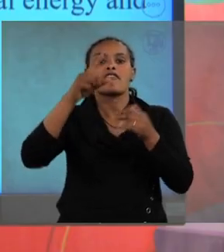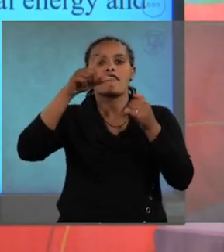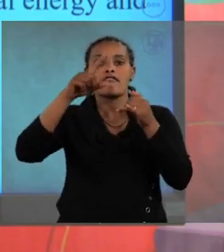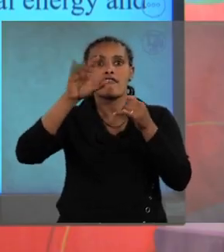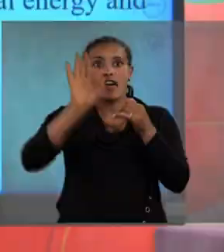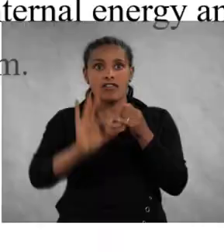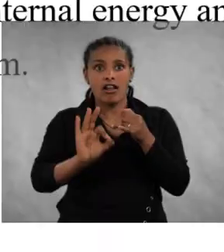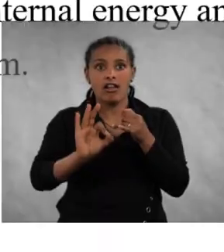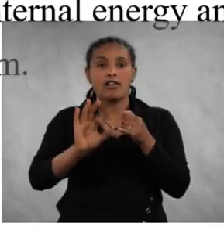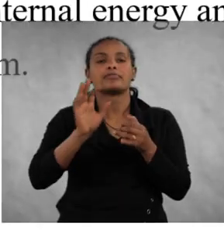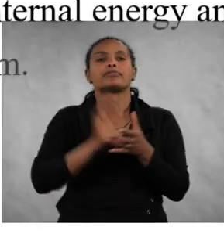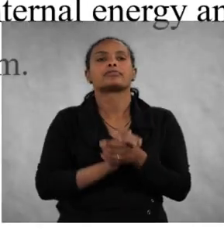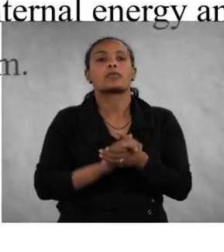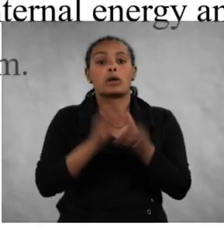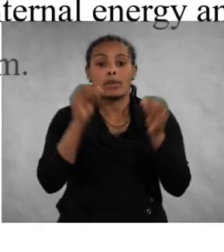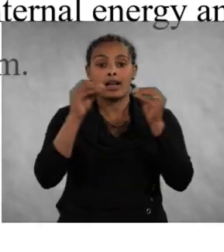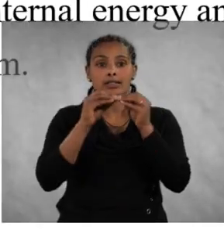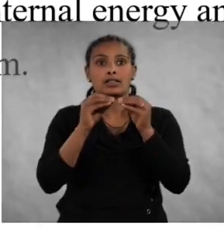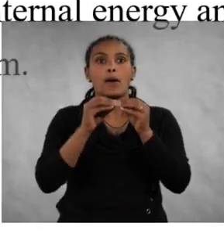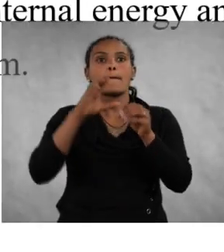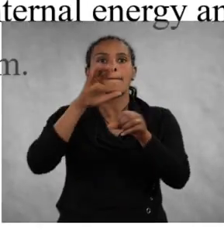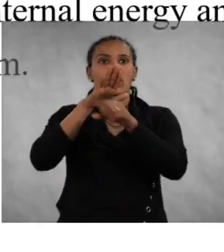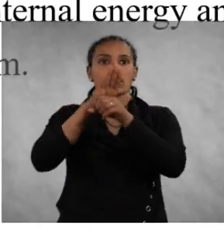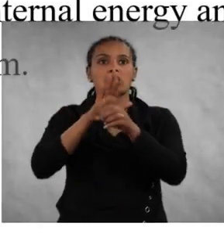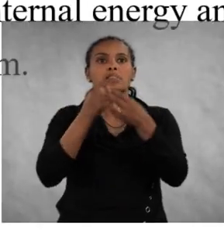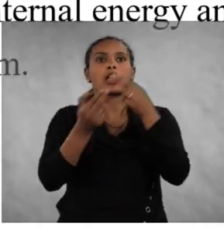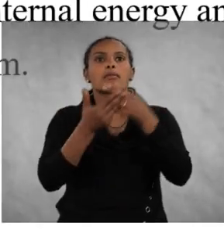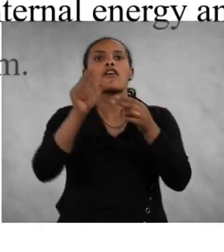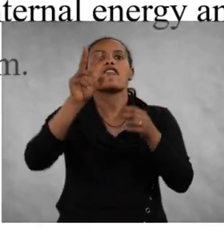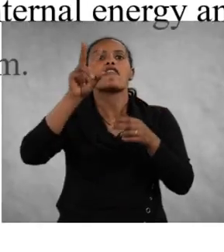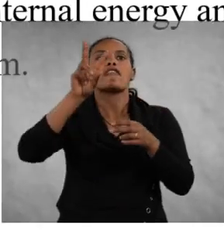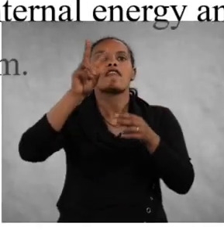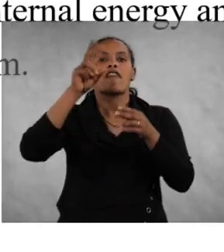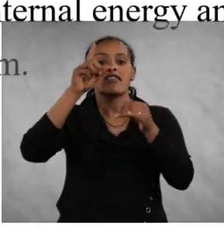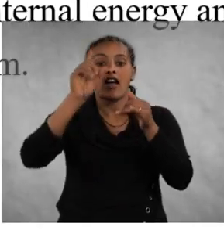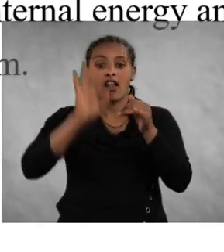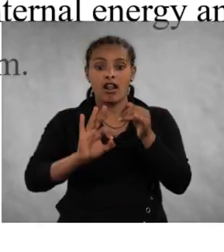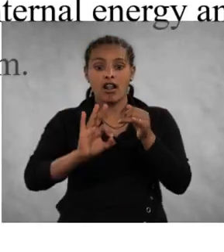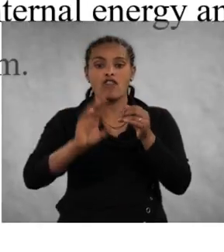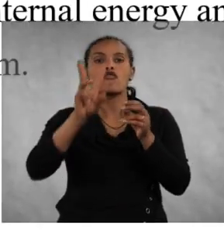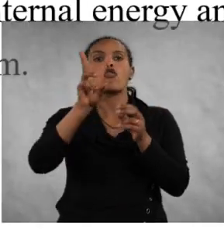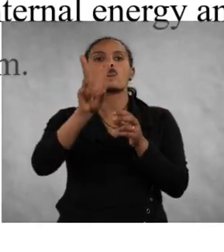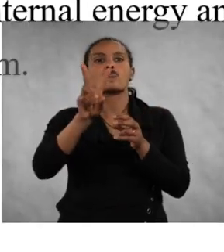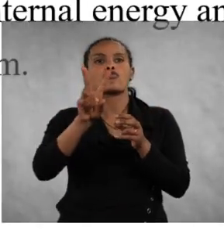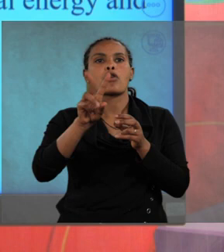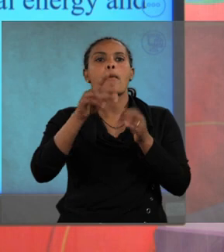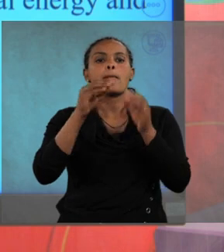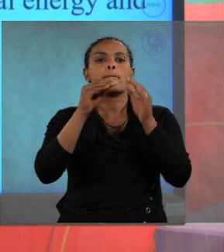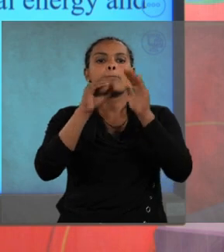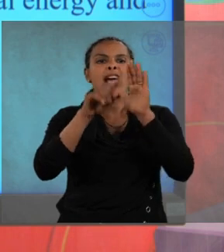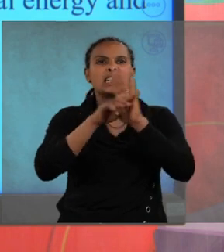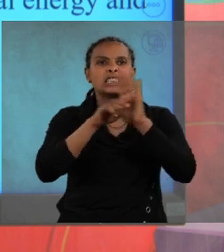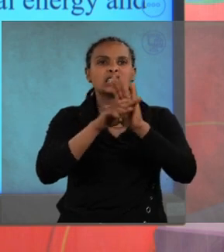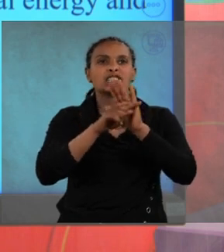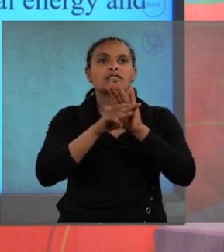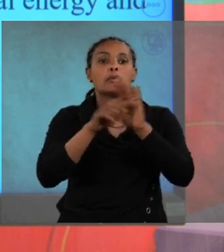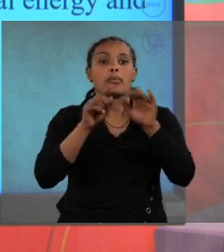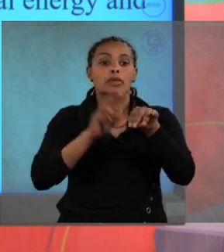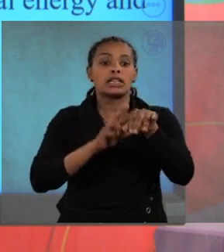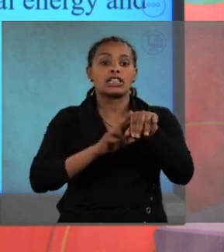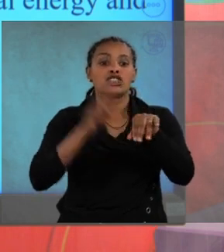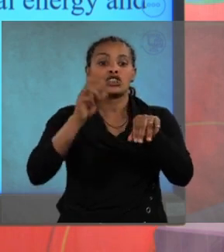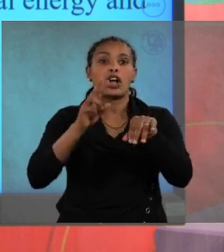equal E final plus pressure times final volume minus initial enthalpy